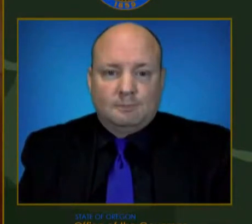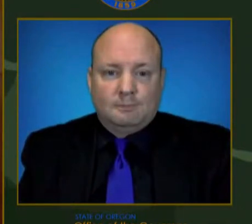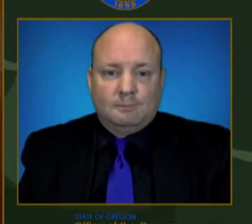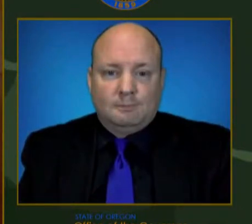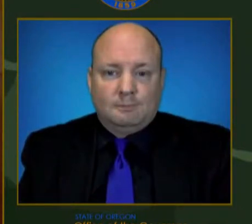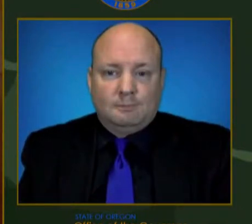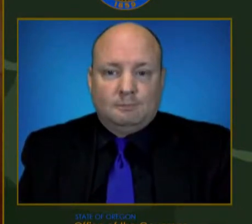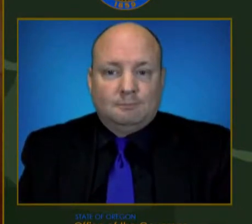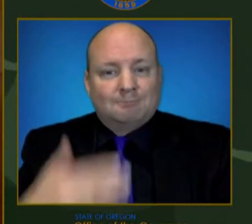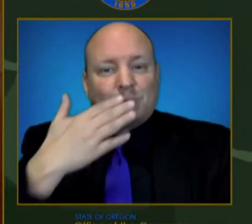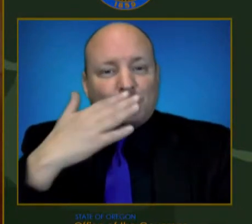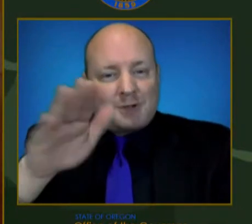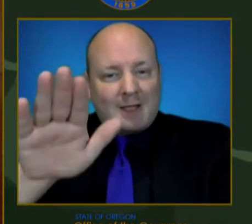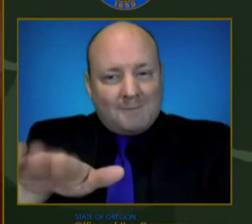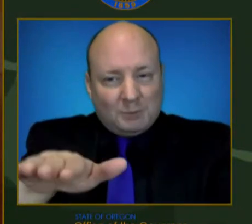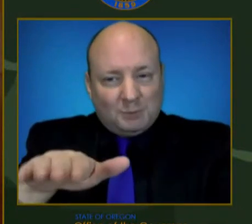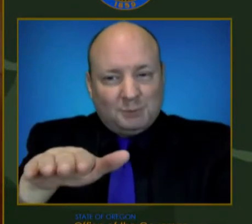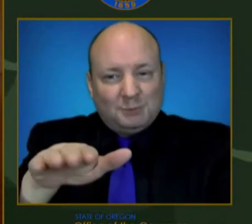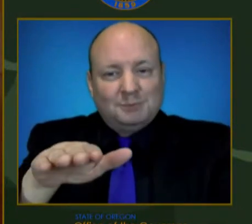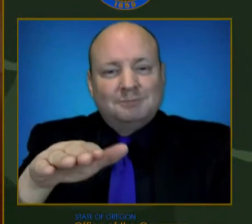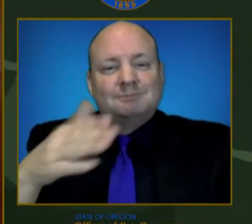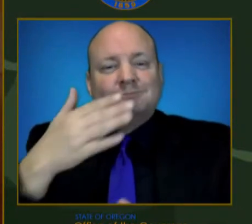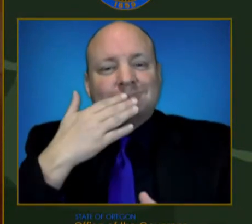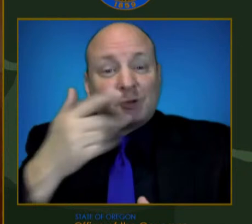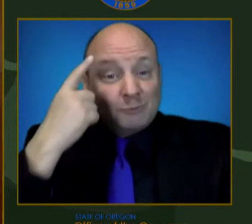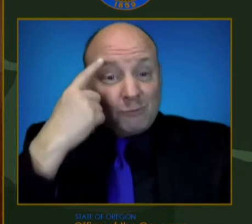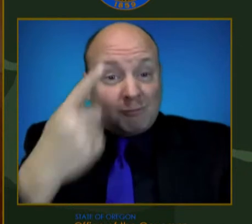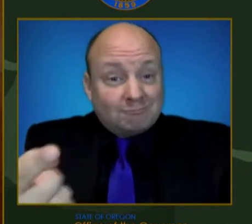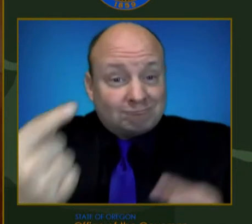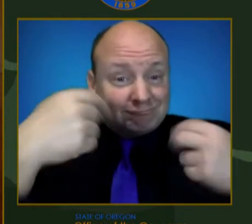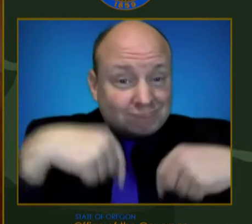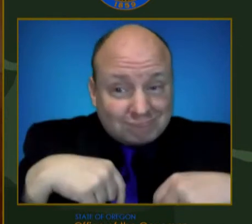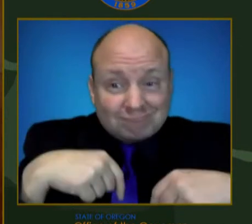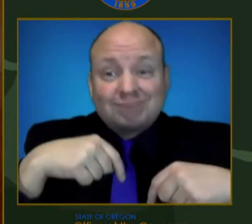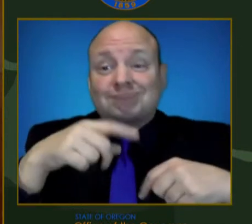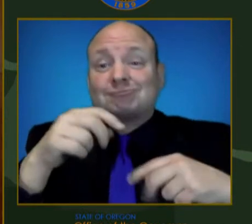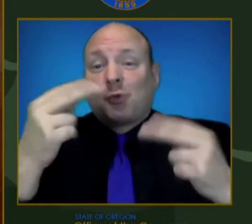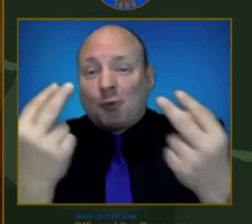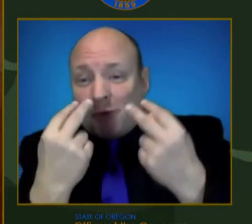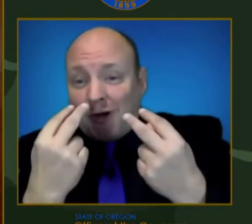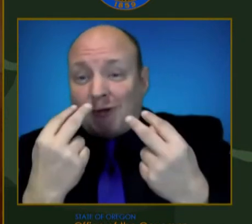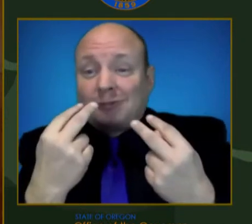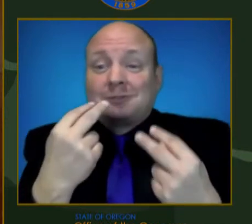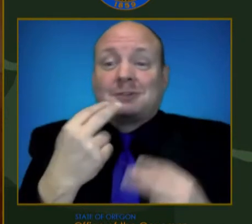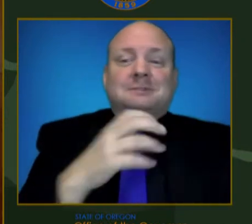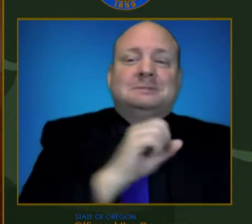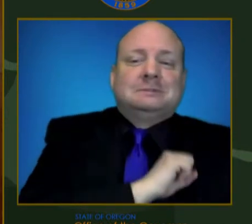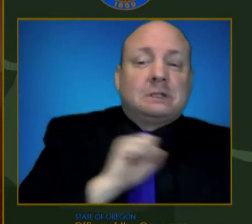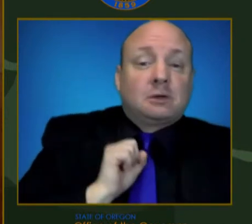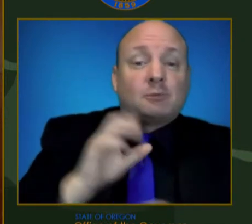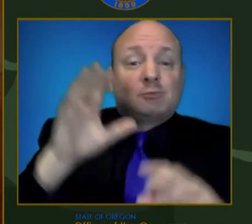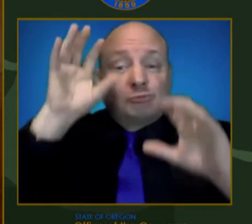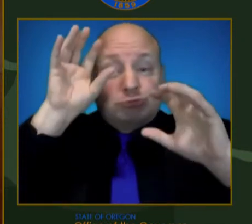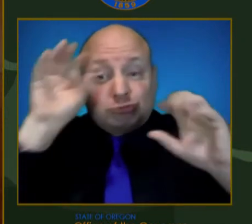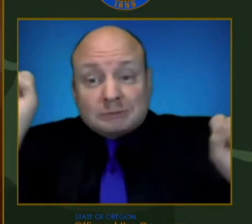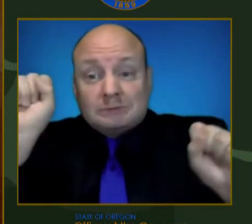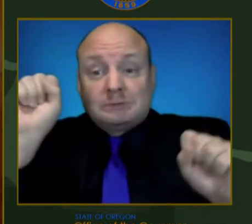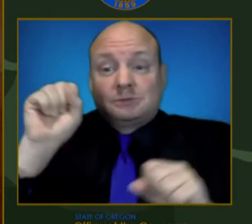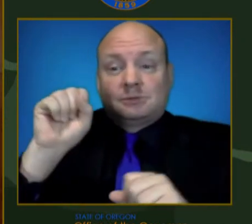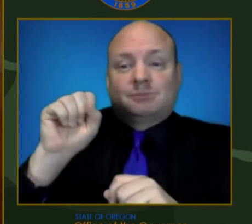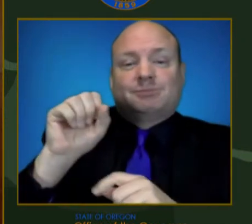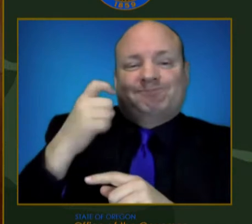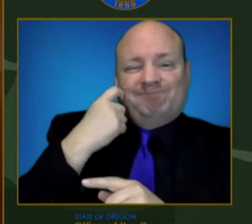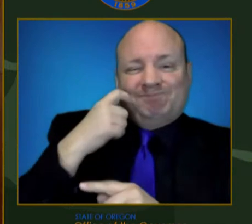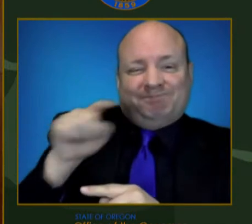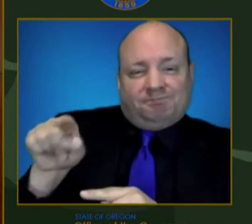Good afternoon. Thank you so much for joining me today. Thank you, Senate President Peter Courtney. After